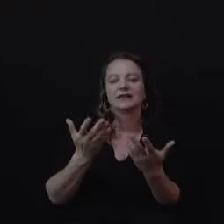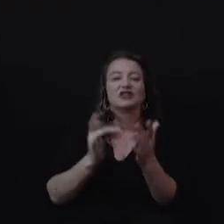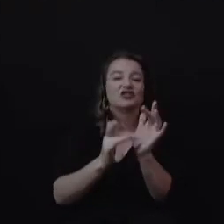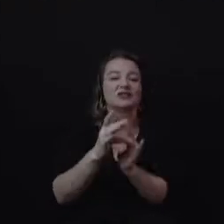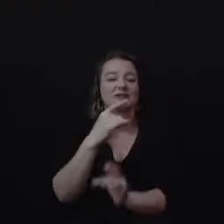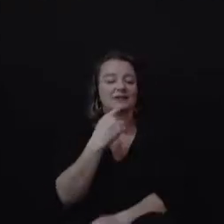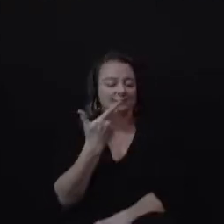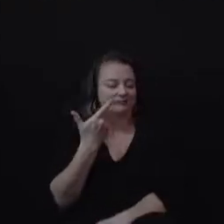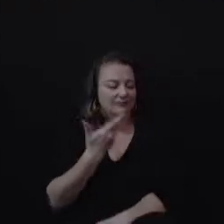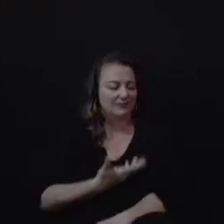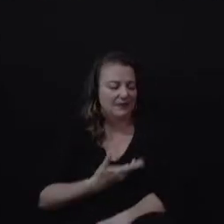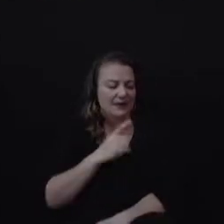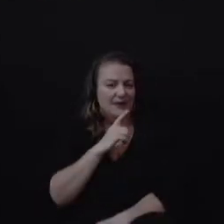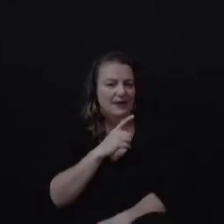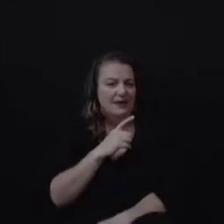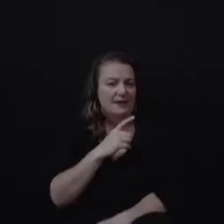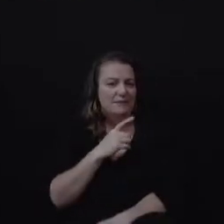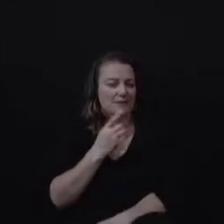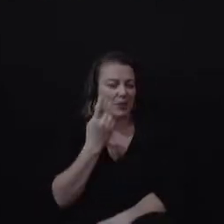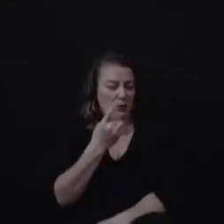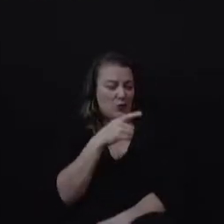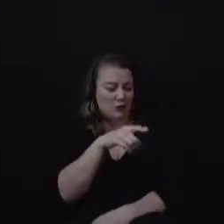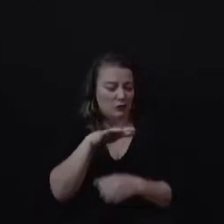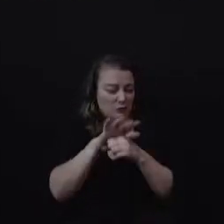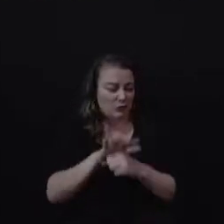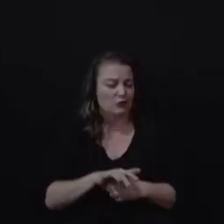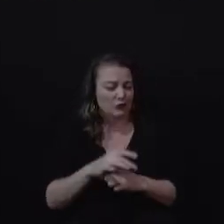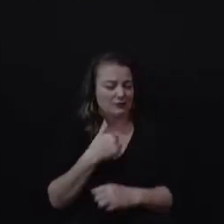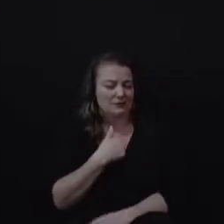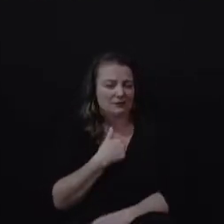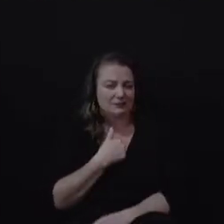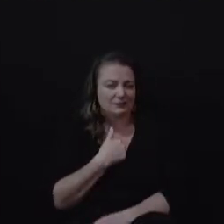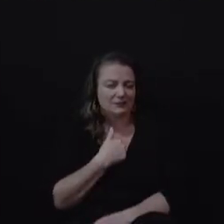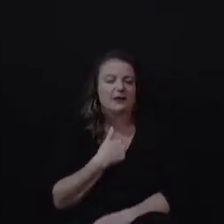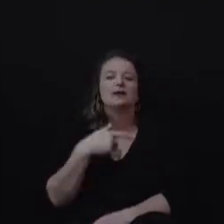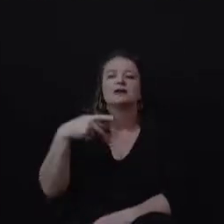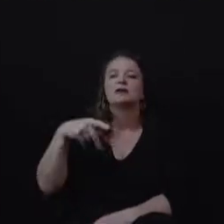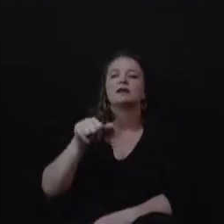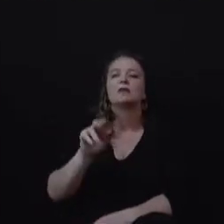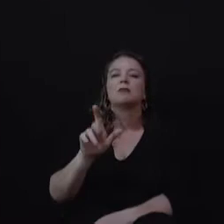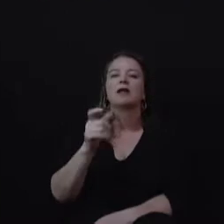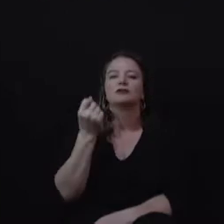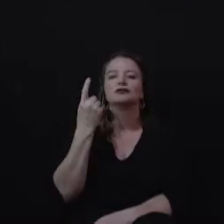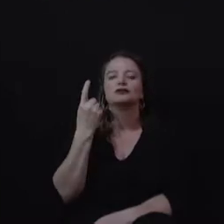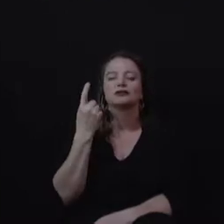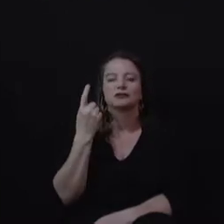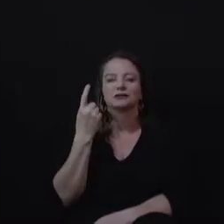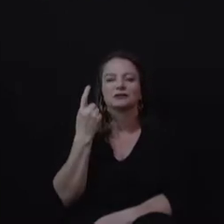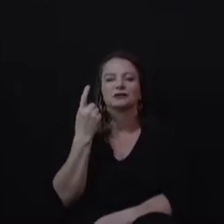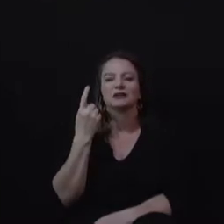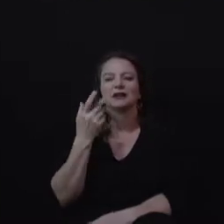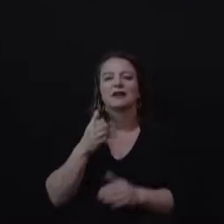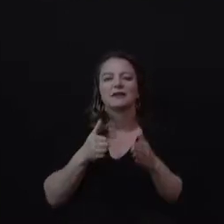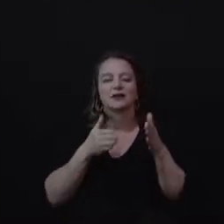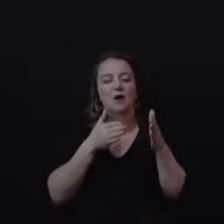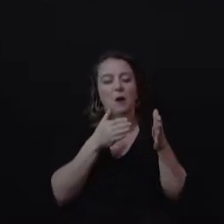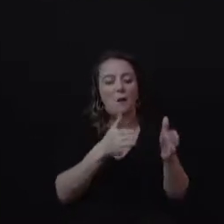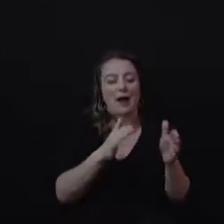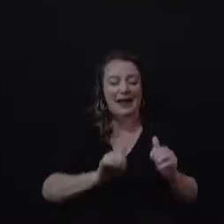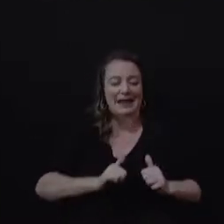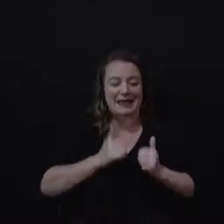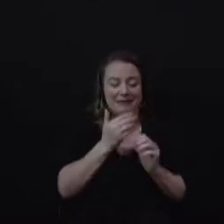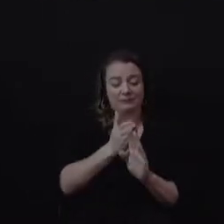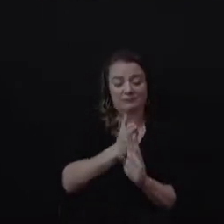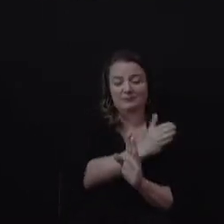and Jesus said, "I am the one that you've been persecuting." So Paul understood that there was a way that he lived in his old